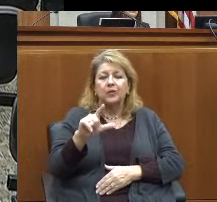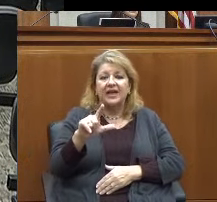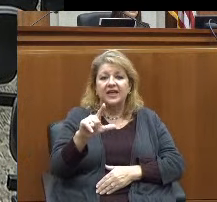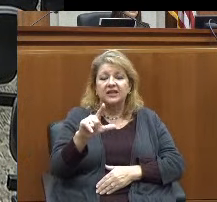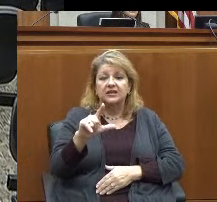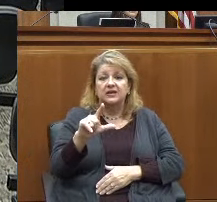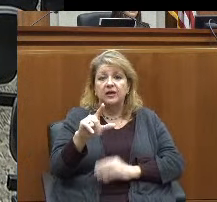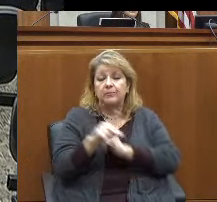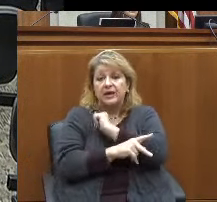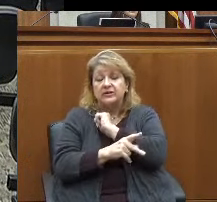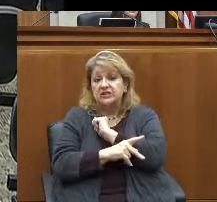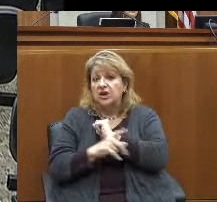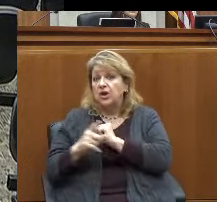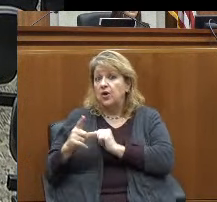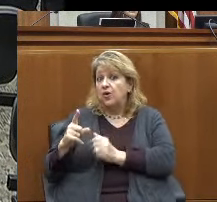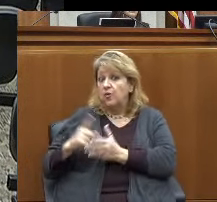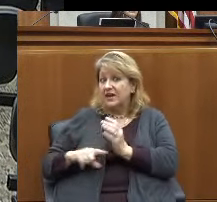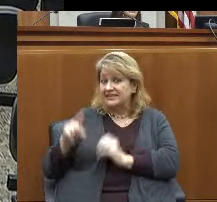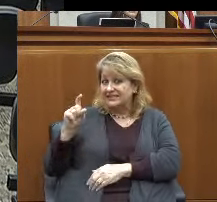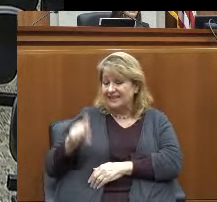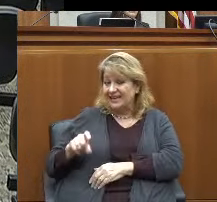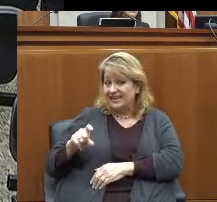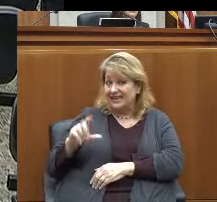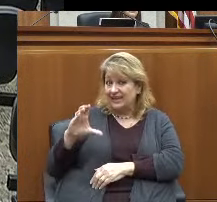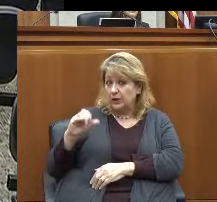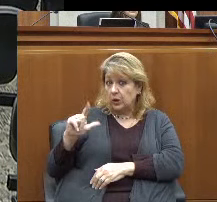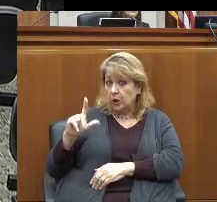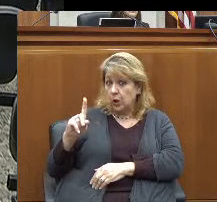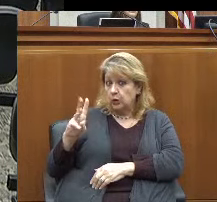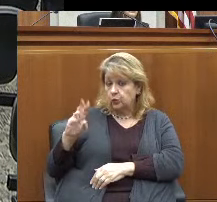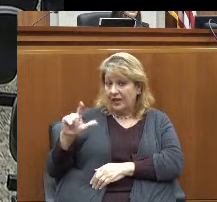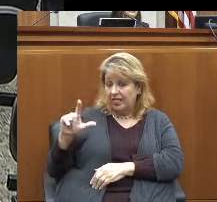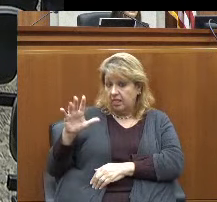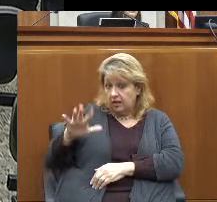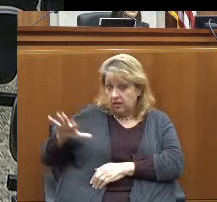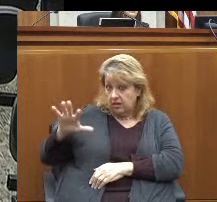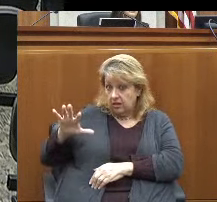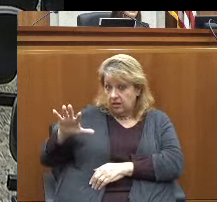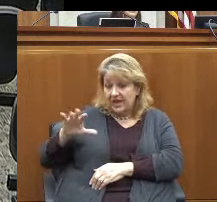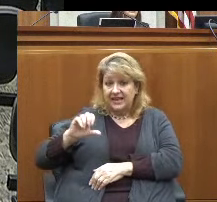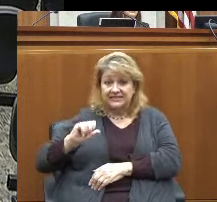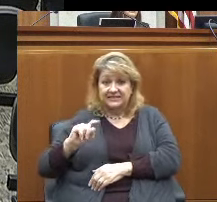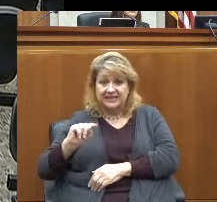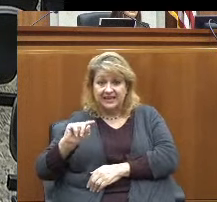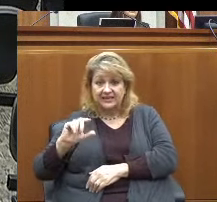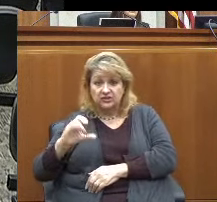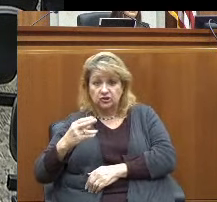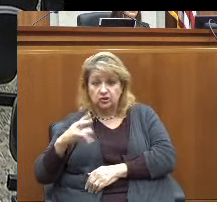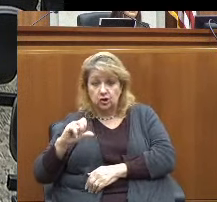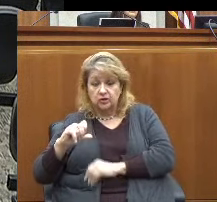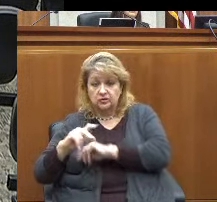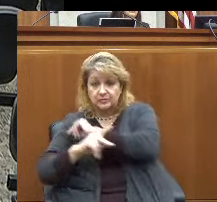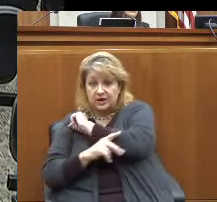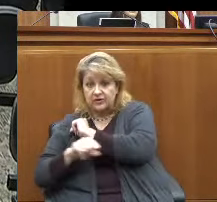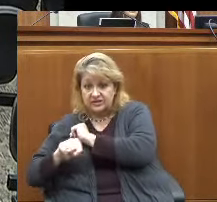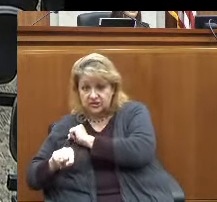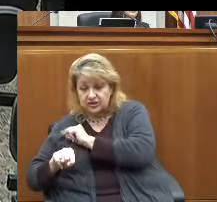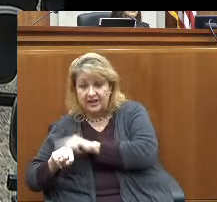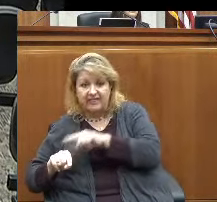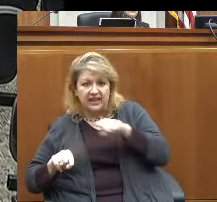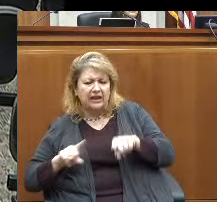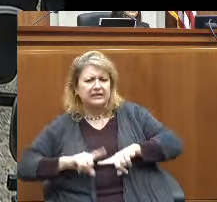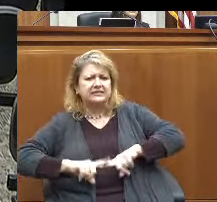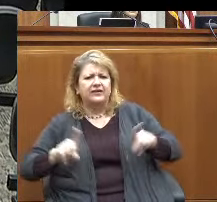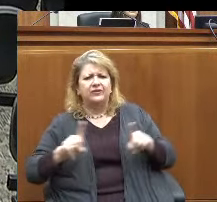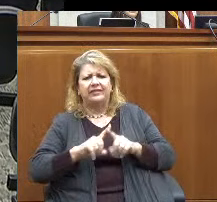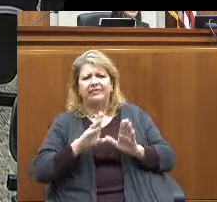totally different than the needs of the greater New Orleans area. So I can provide tools that hopefully, and I'll give you for instance,